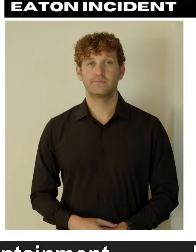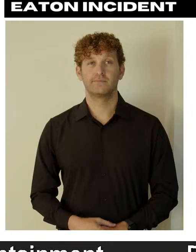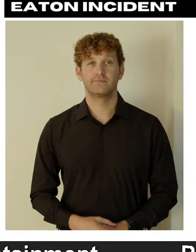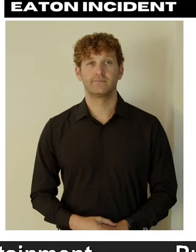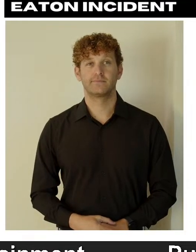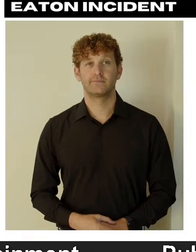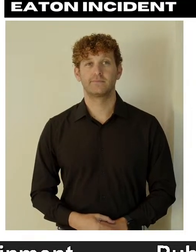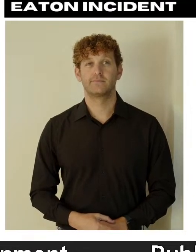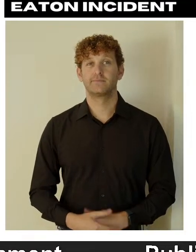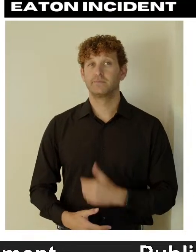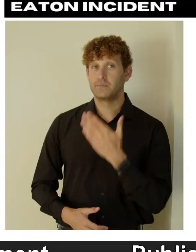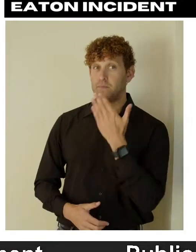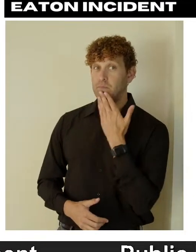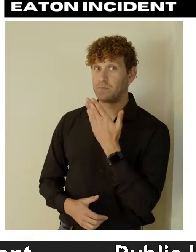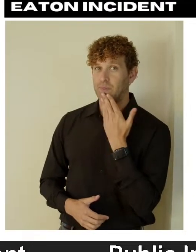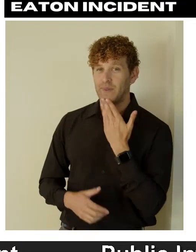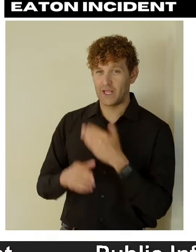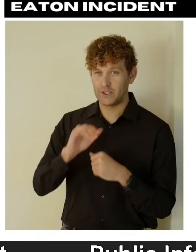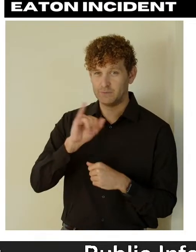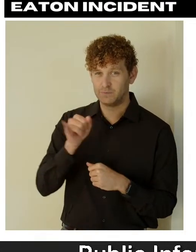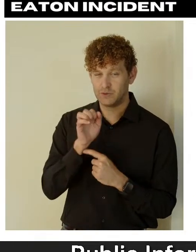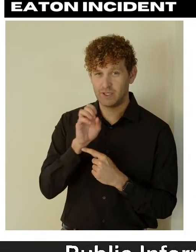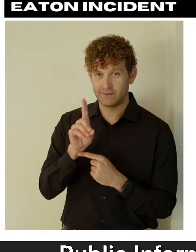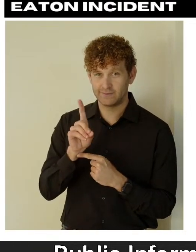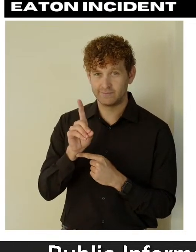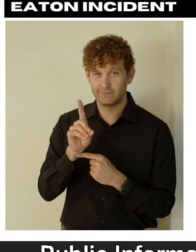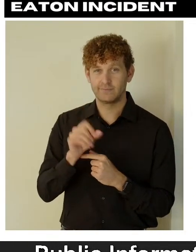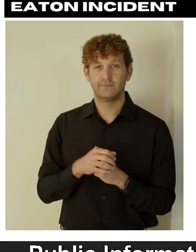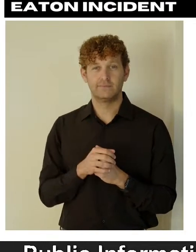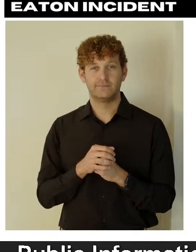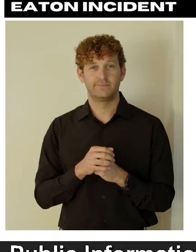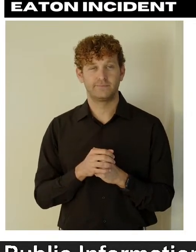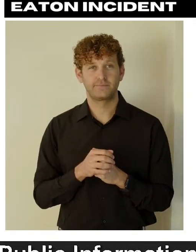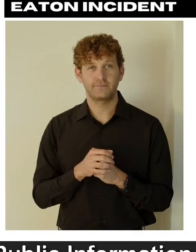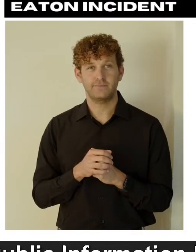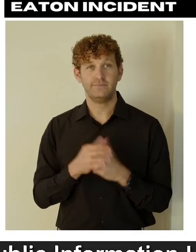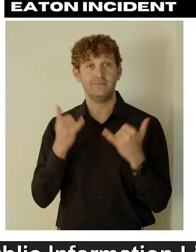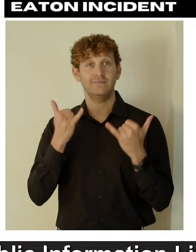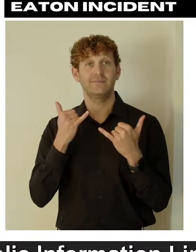Thank you, Jed. Next up with weather is James White.